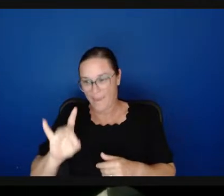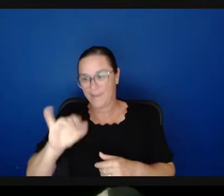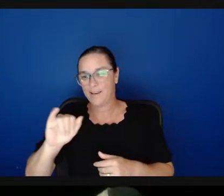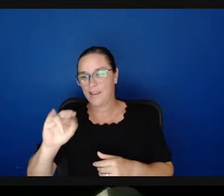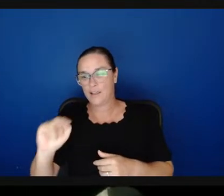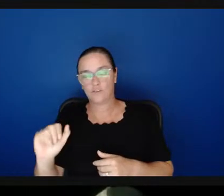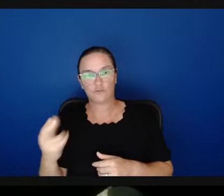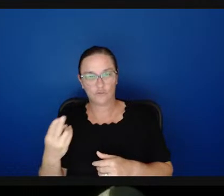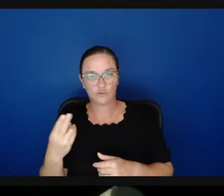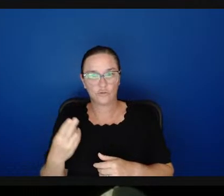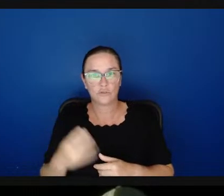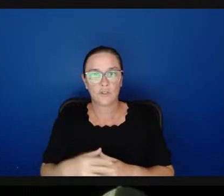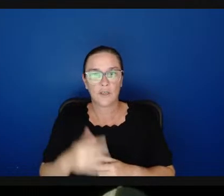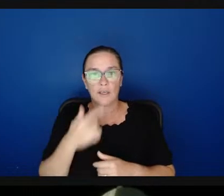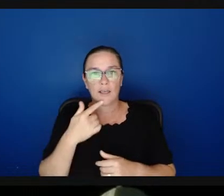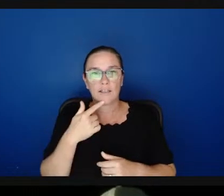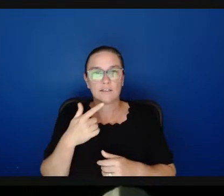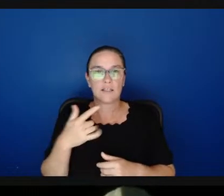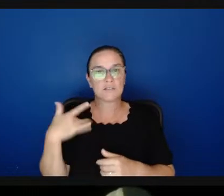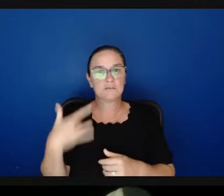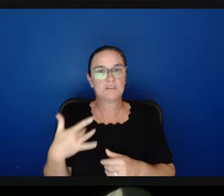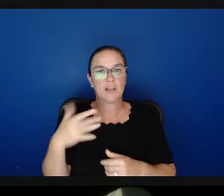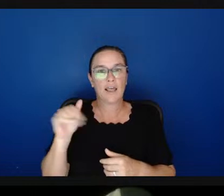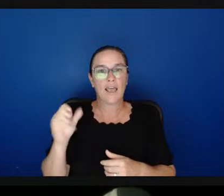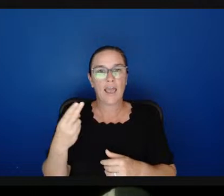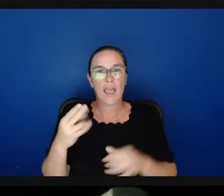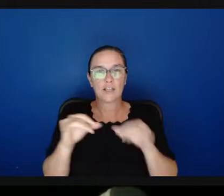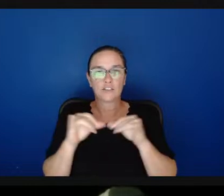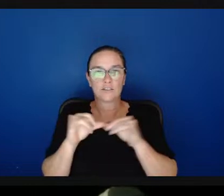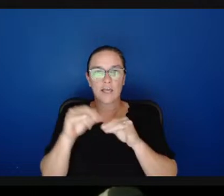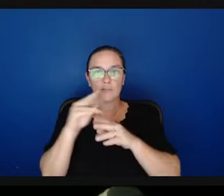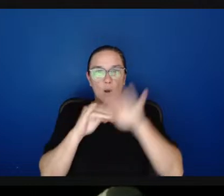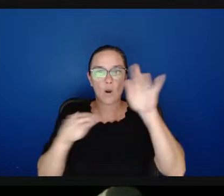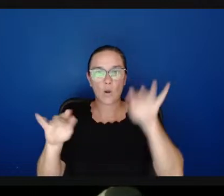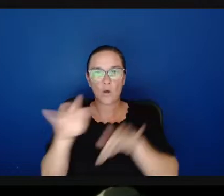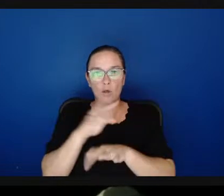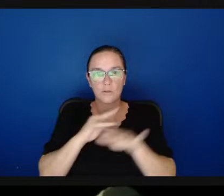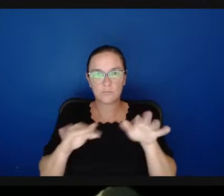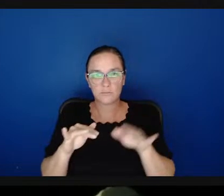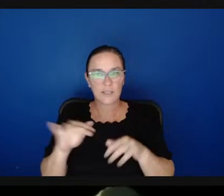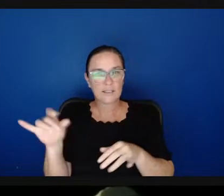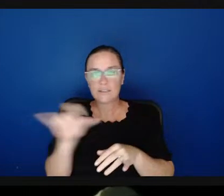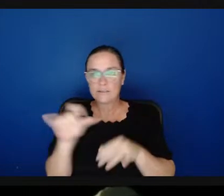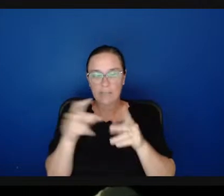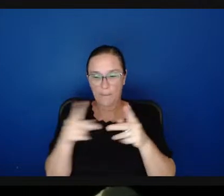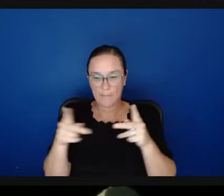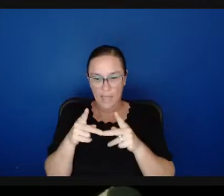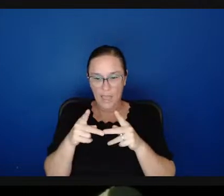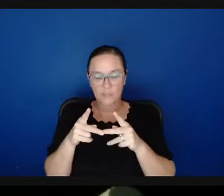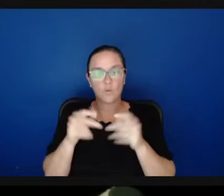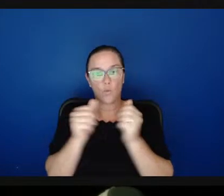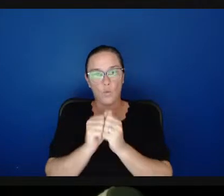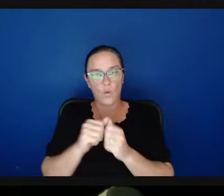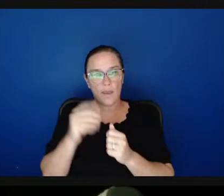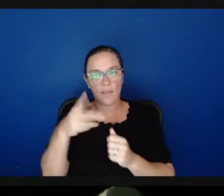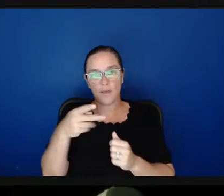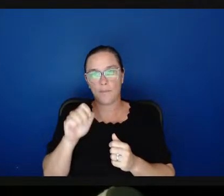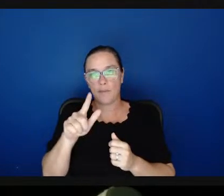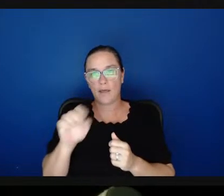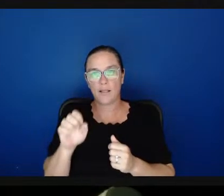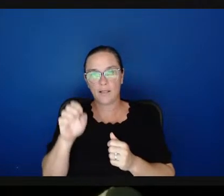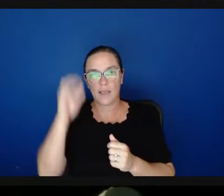say. It is likely that ash-sized particles are also falling with Pele's hair. And Pele's hair can break